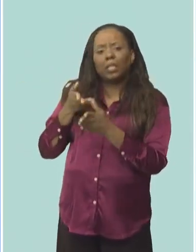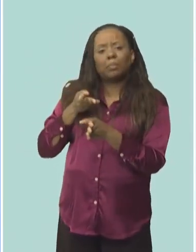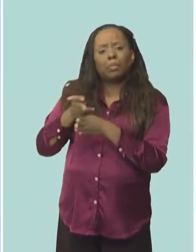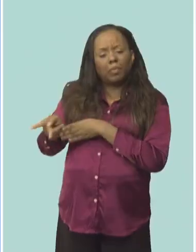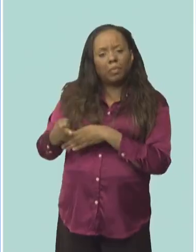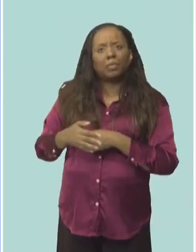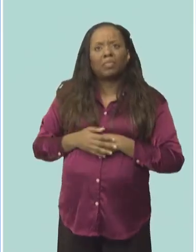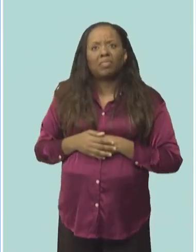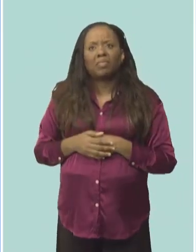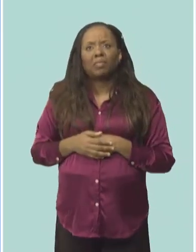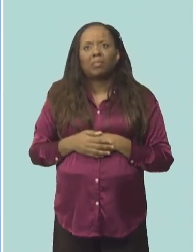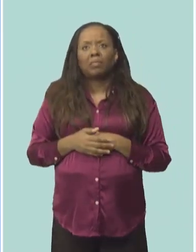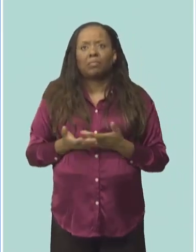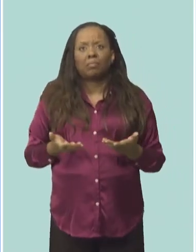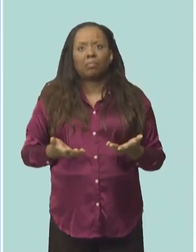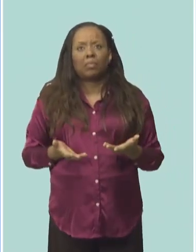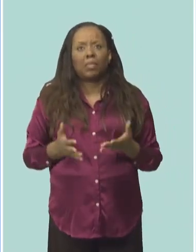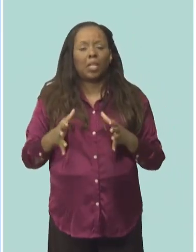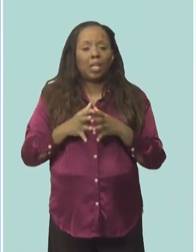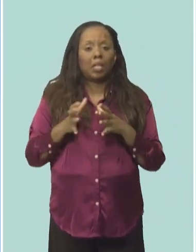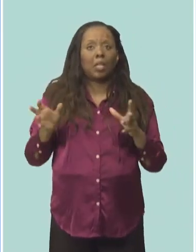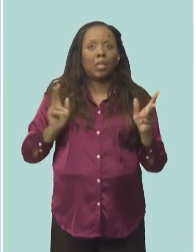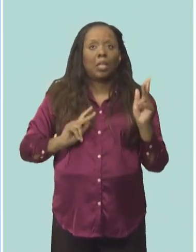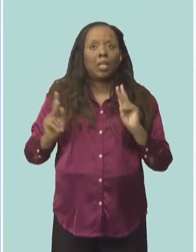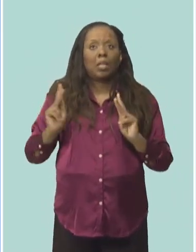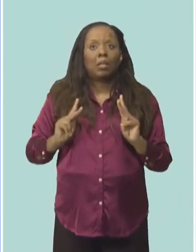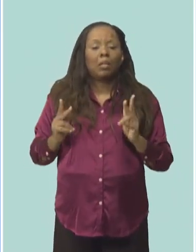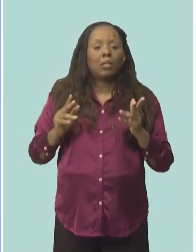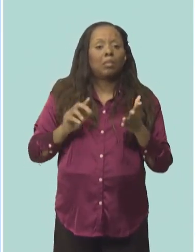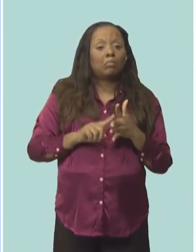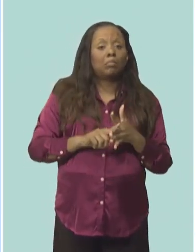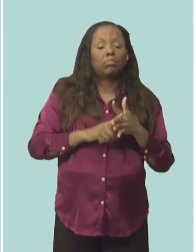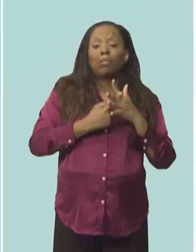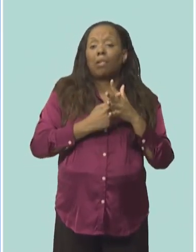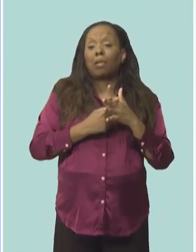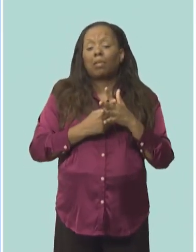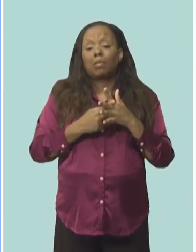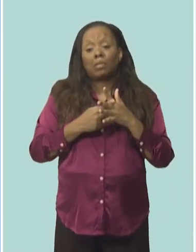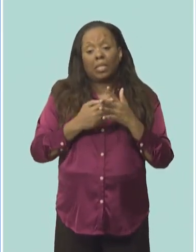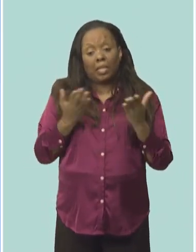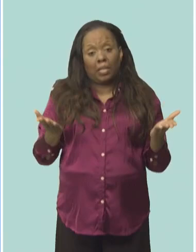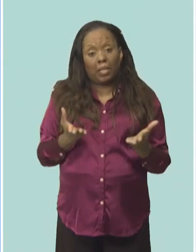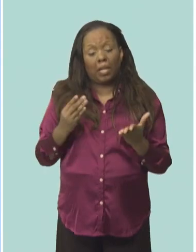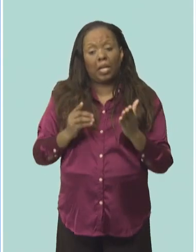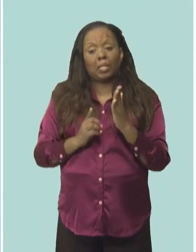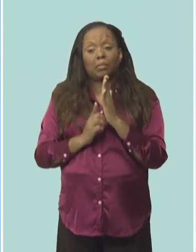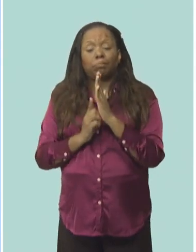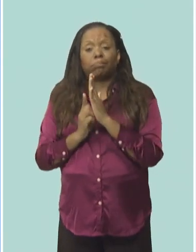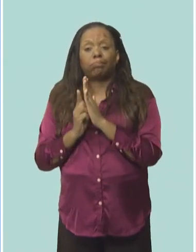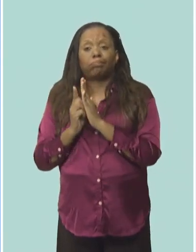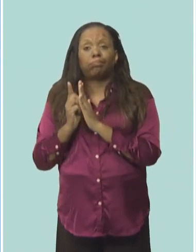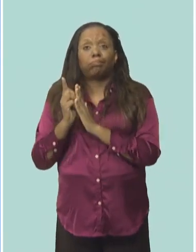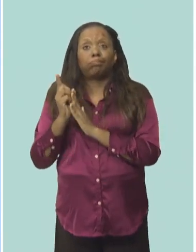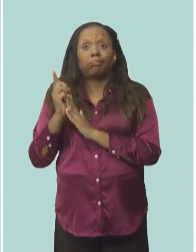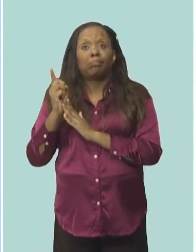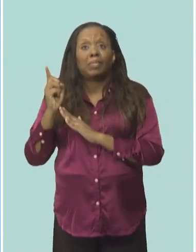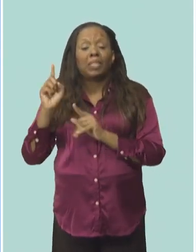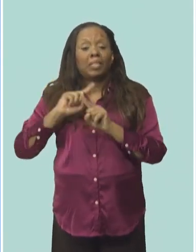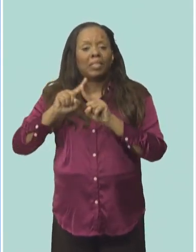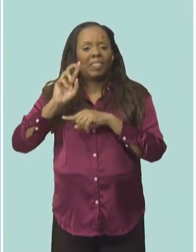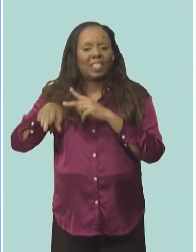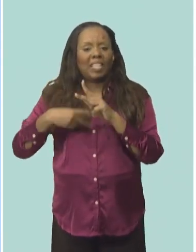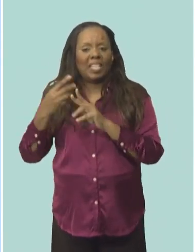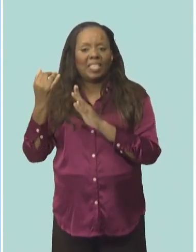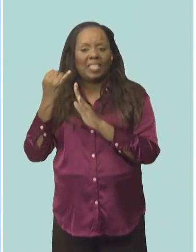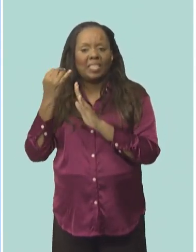because you don't even need to stay in QA. A lot of people start in QA, they move on to being game developers themselves, whether it be level design, audio design, art.